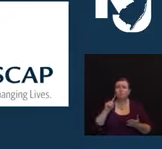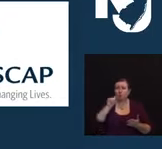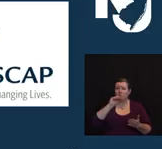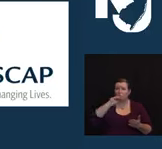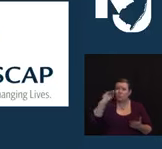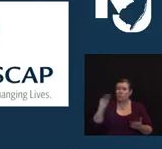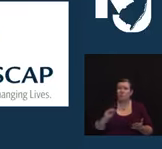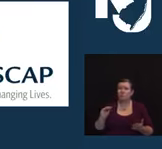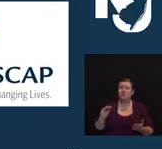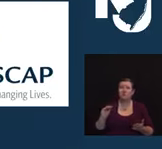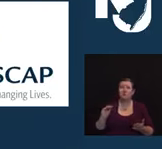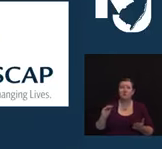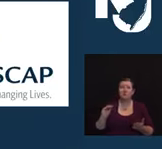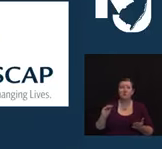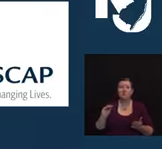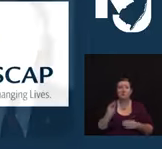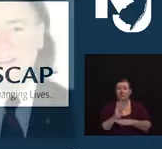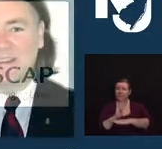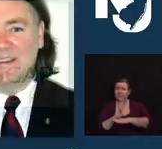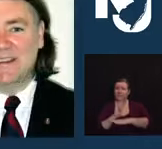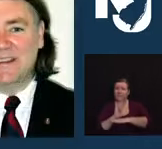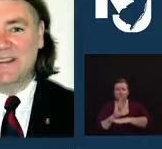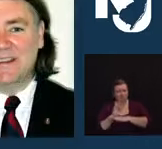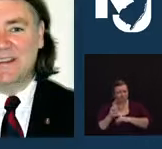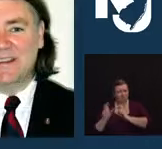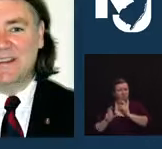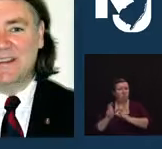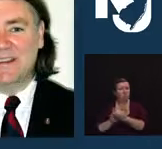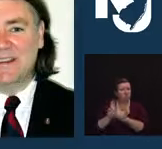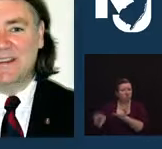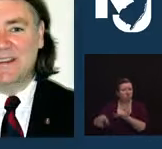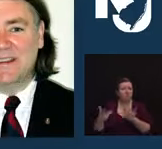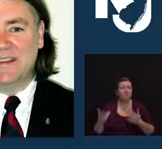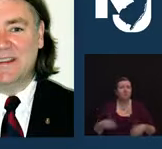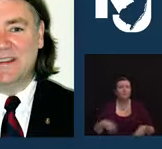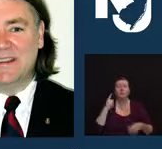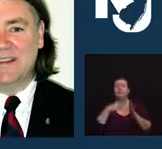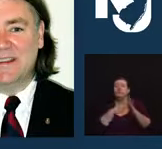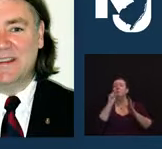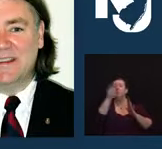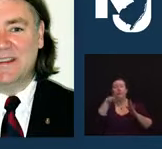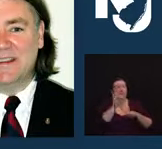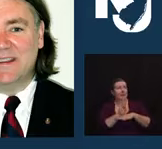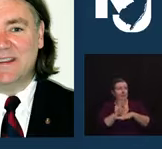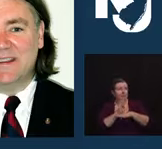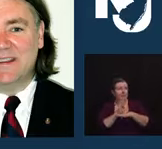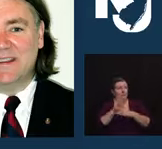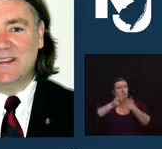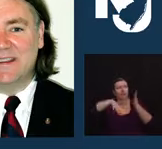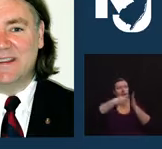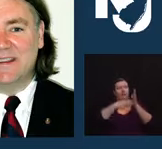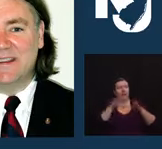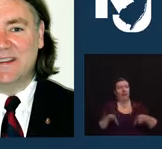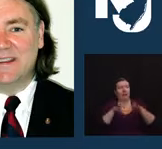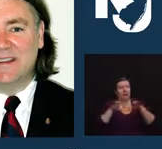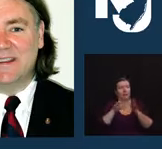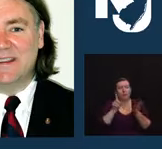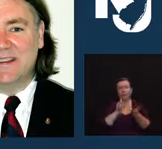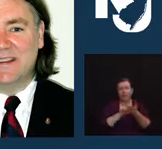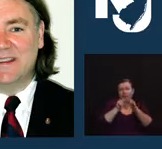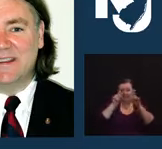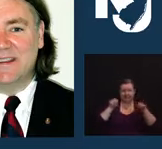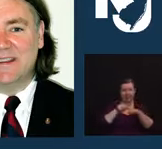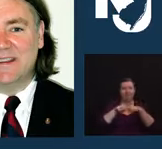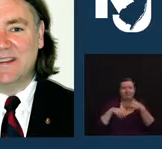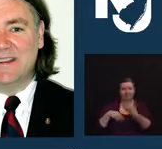Main Street district. One of those businesses was Graphic Action Printing and Signs, owned and operated by that guy,